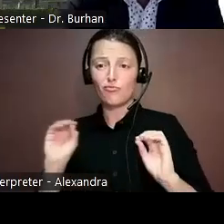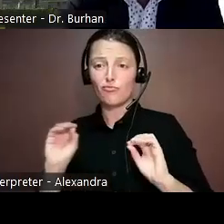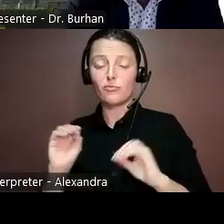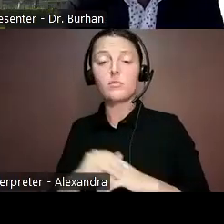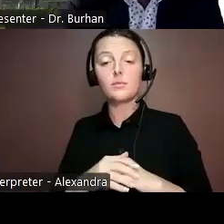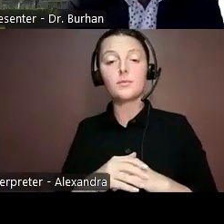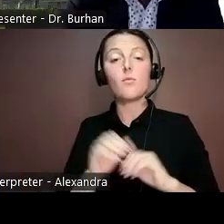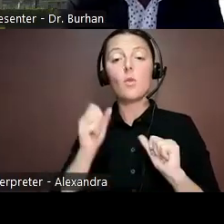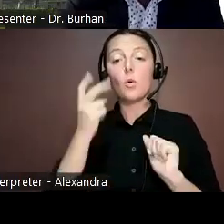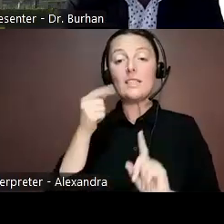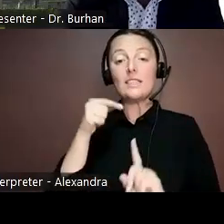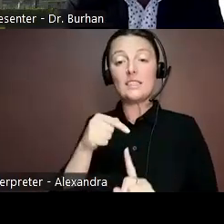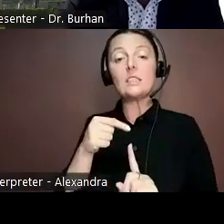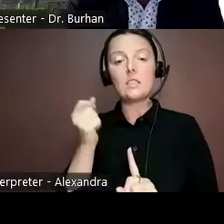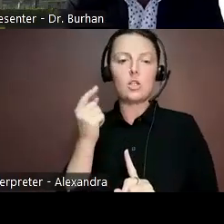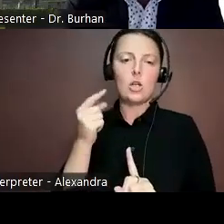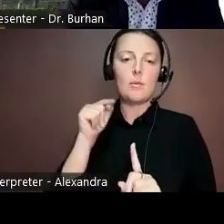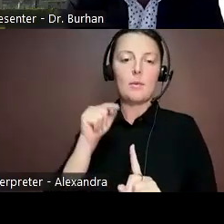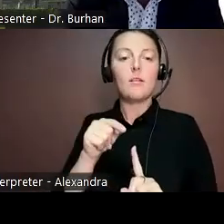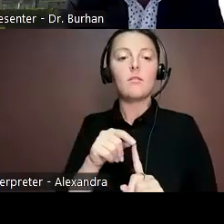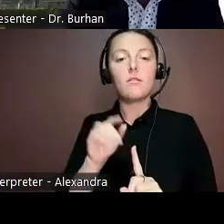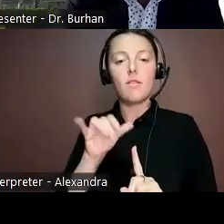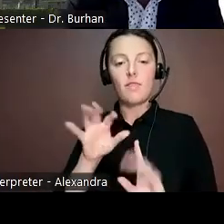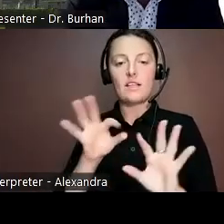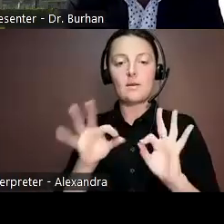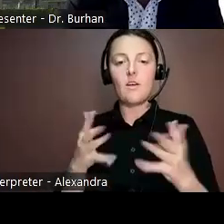unipolar depression. They followed them for for